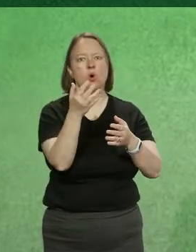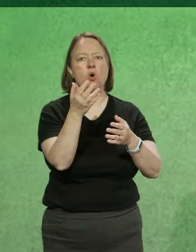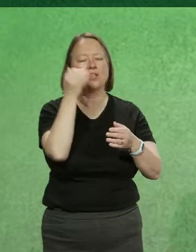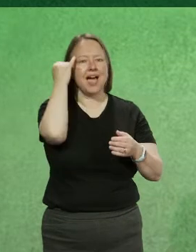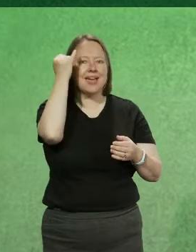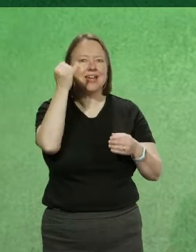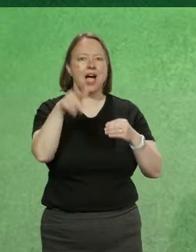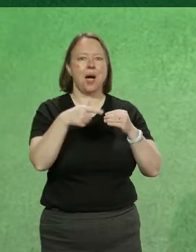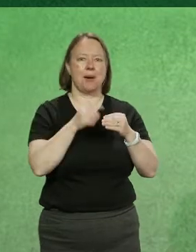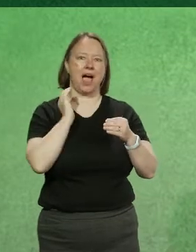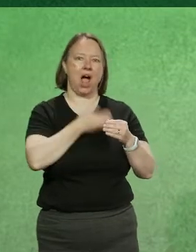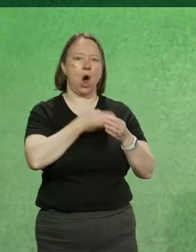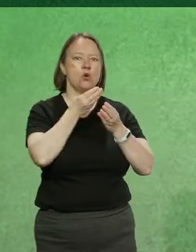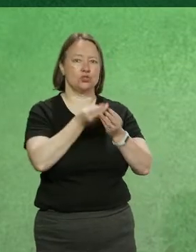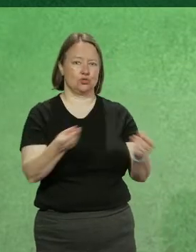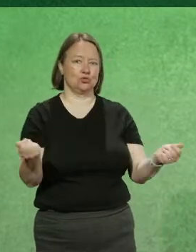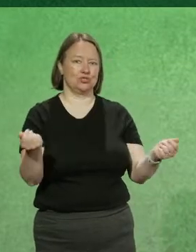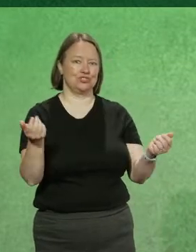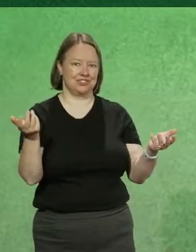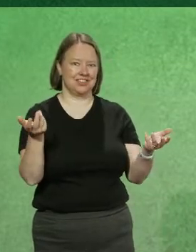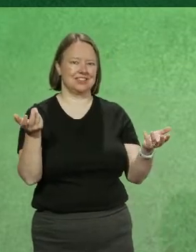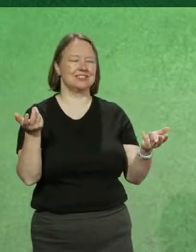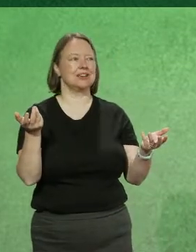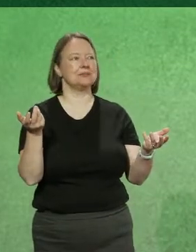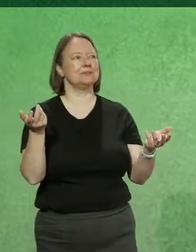idea about our solution, that is